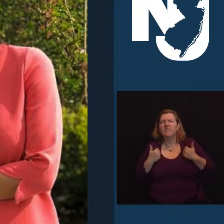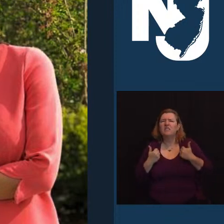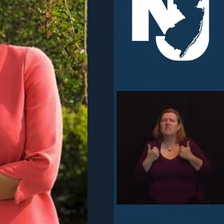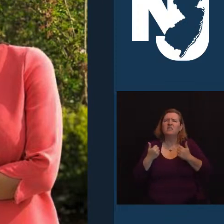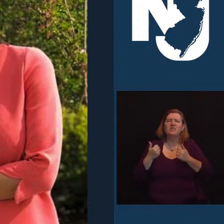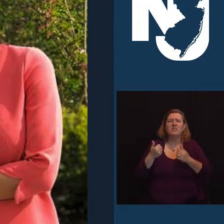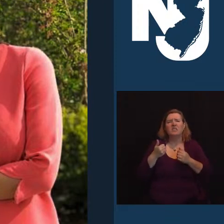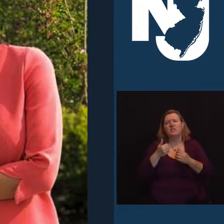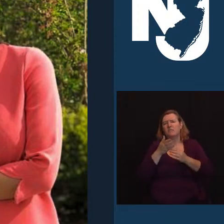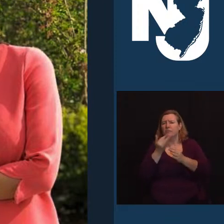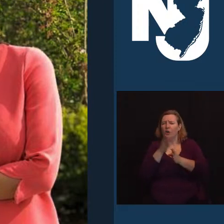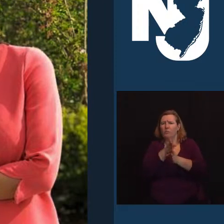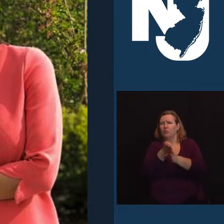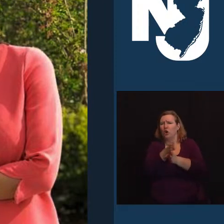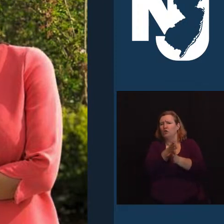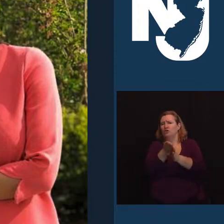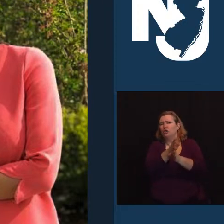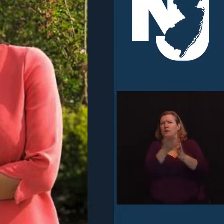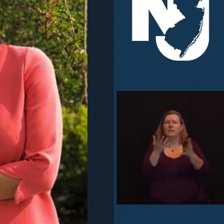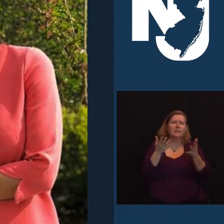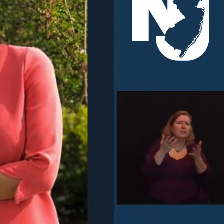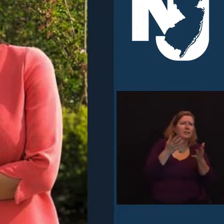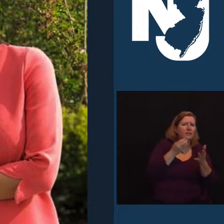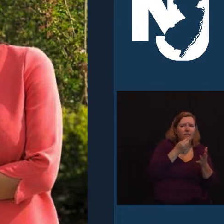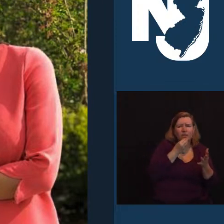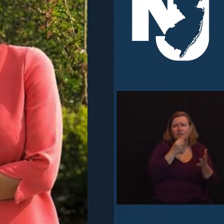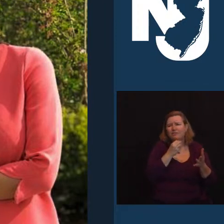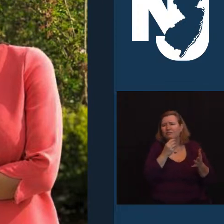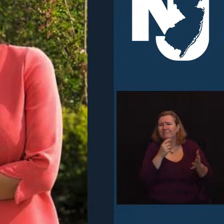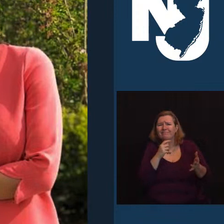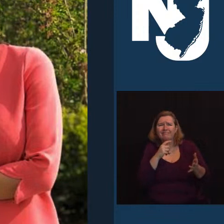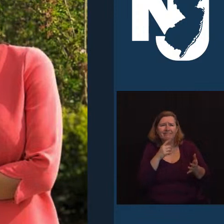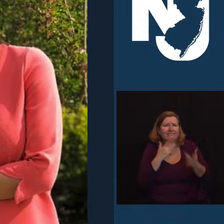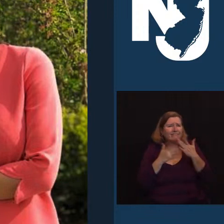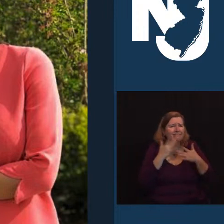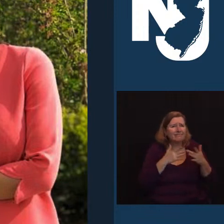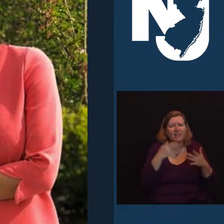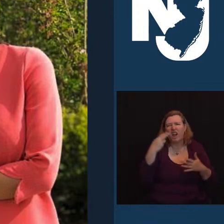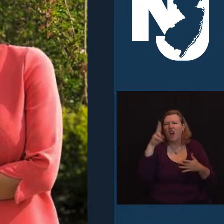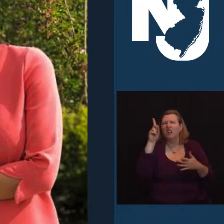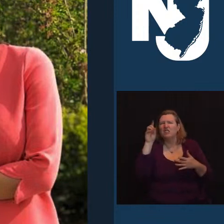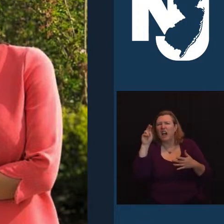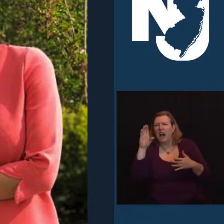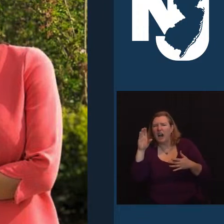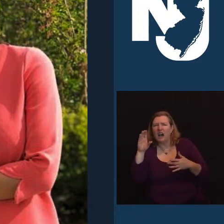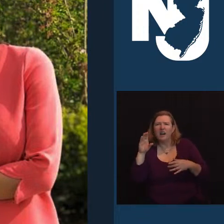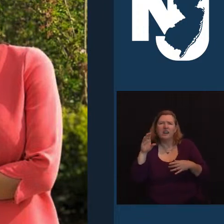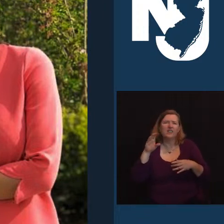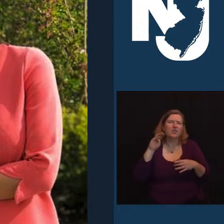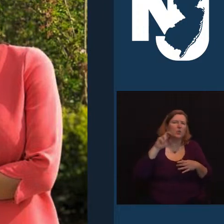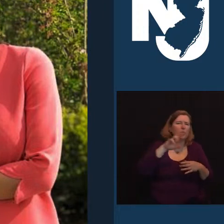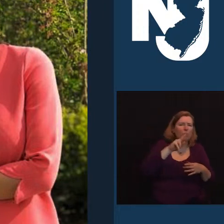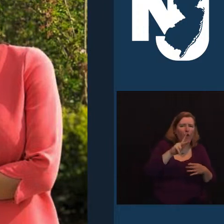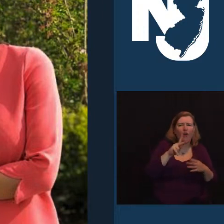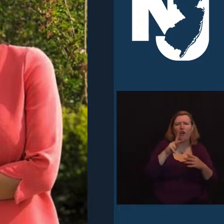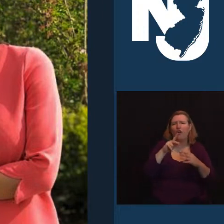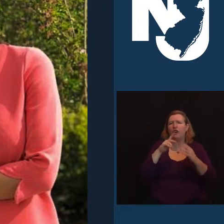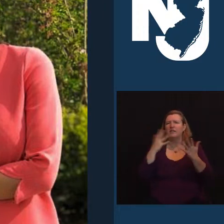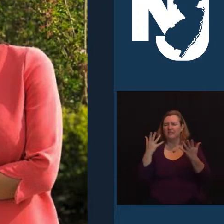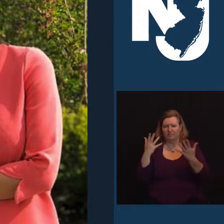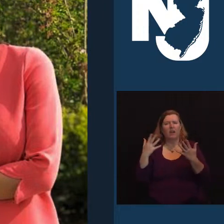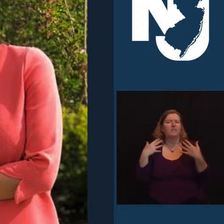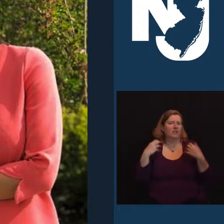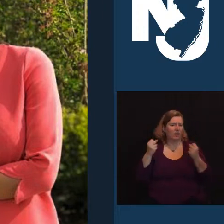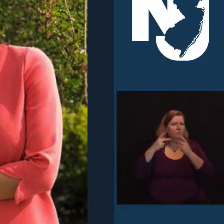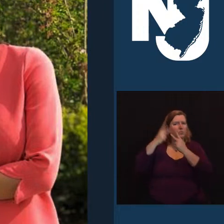food deserts in both Hudson counties and Newark's urban landscape. Through its multitude of programs, Coalition